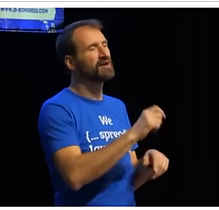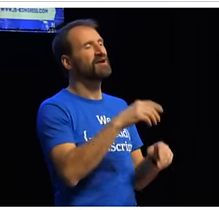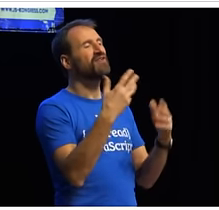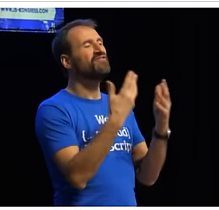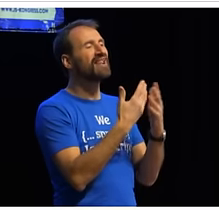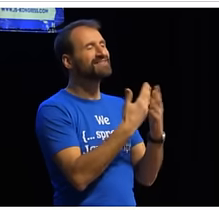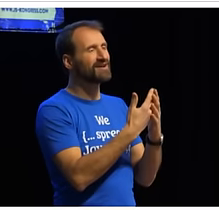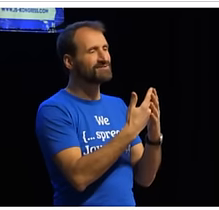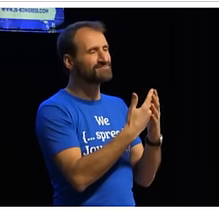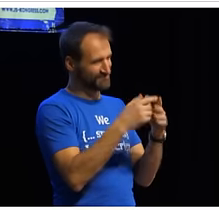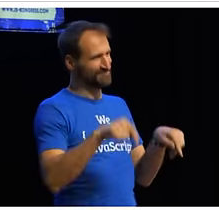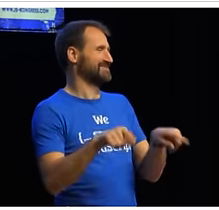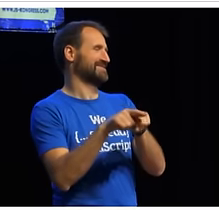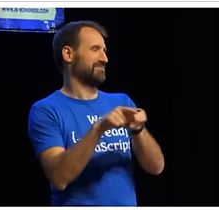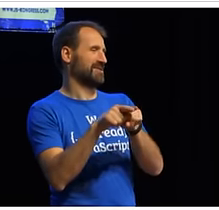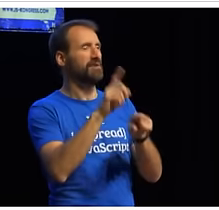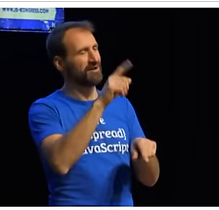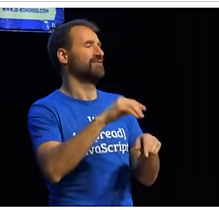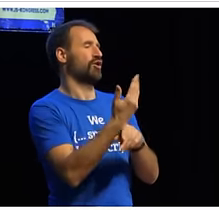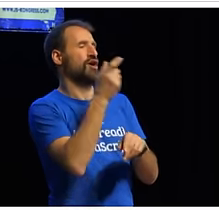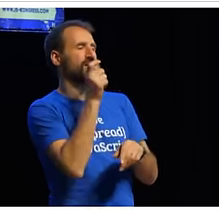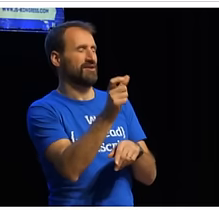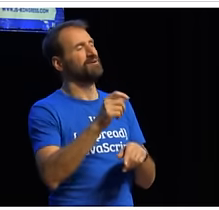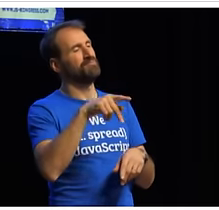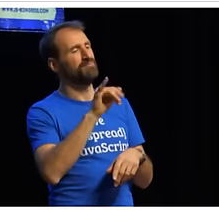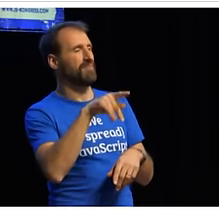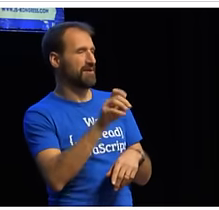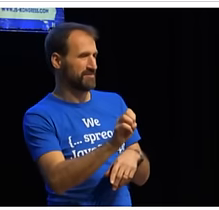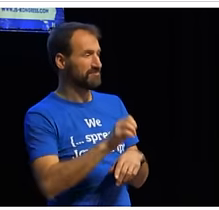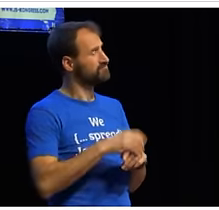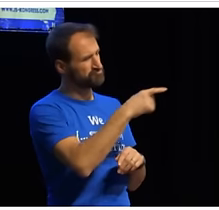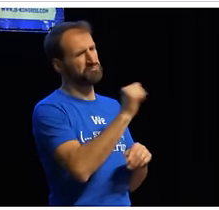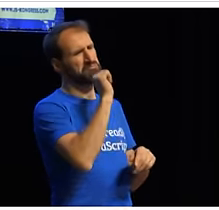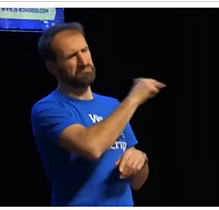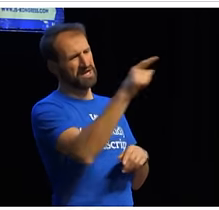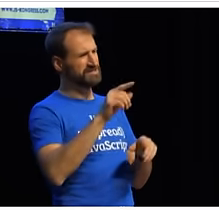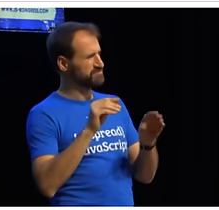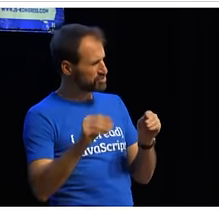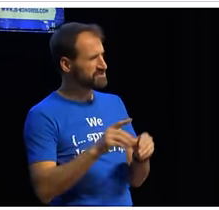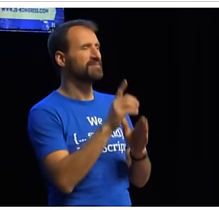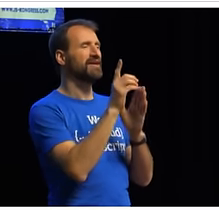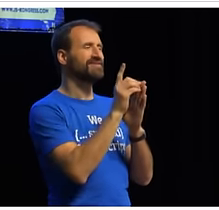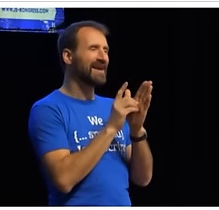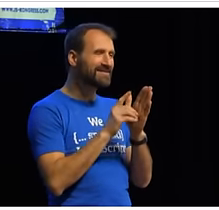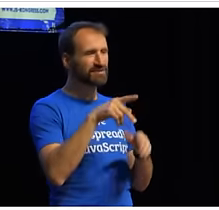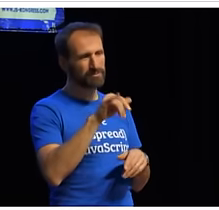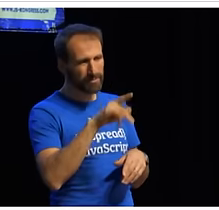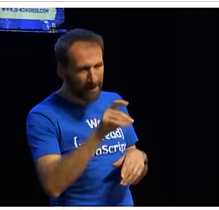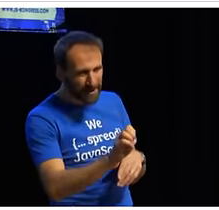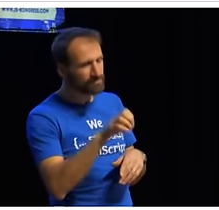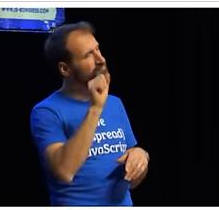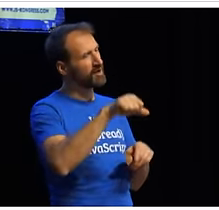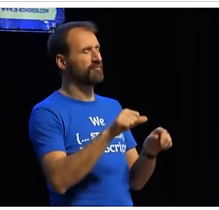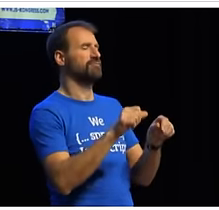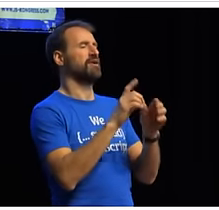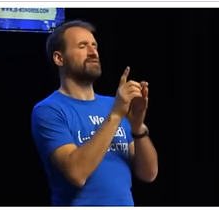So here are the commonly used ones, like datePipe. So you can format a date for the user. So you can use it